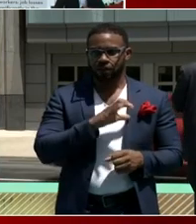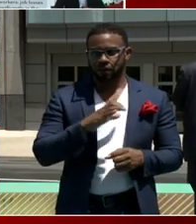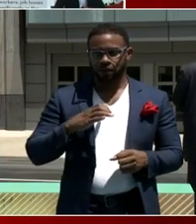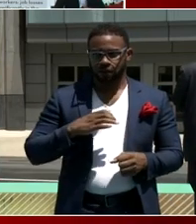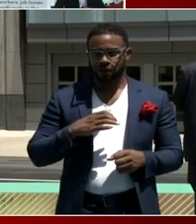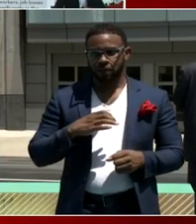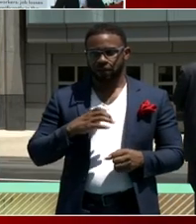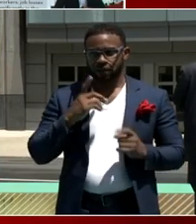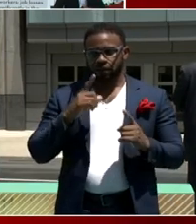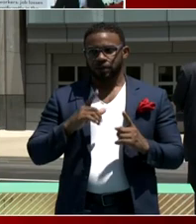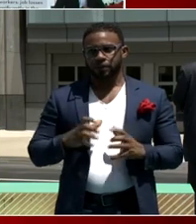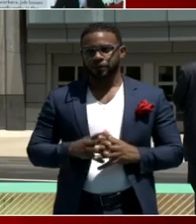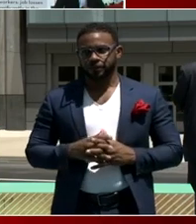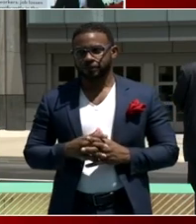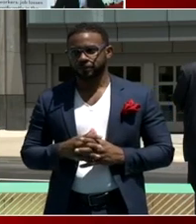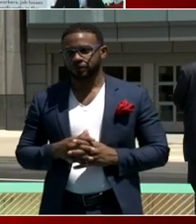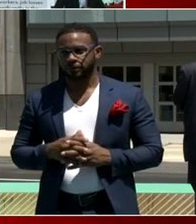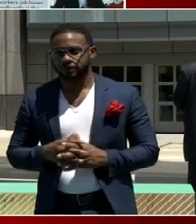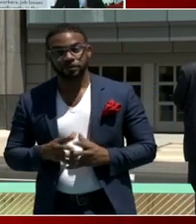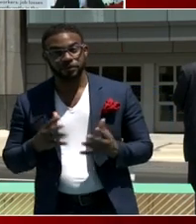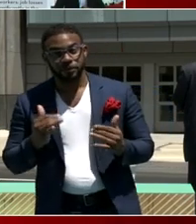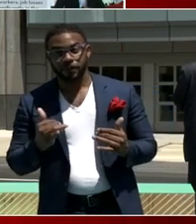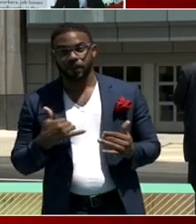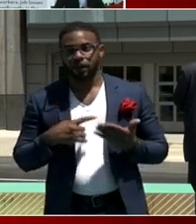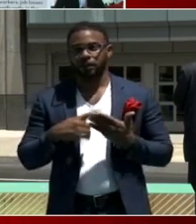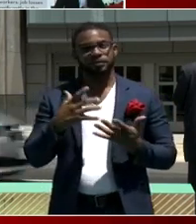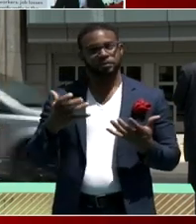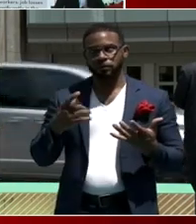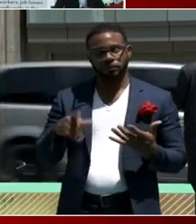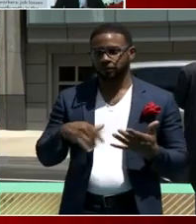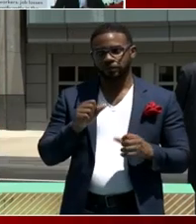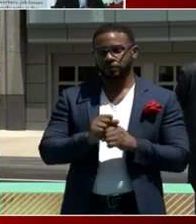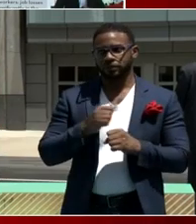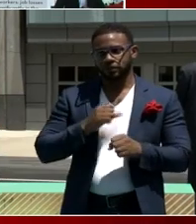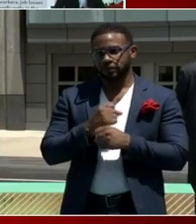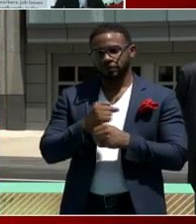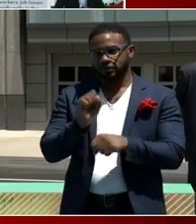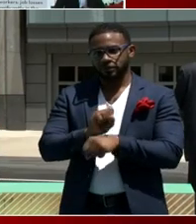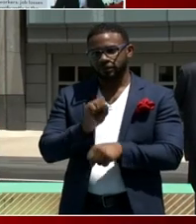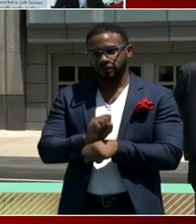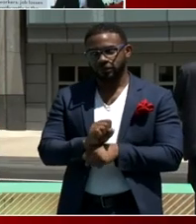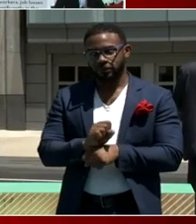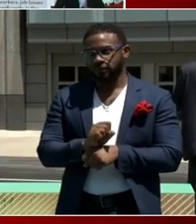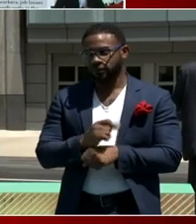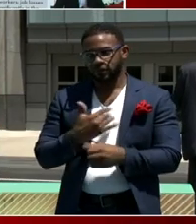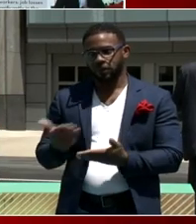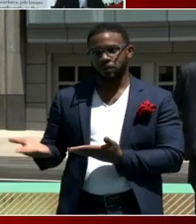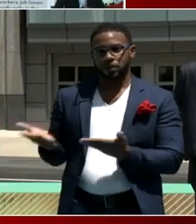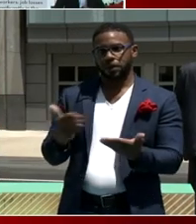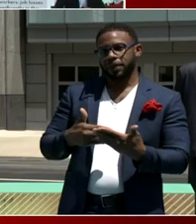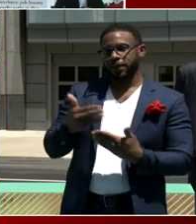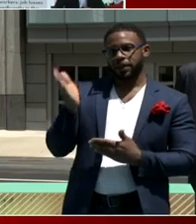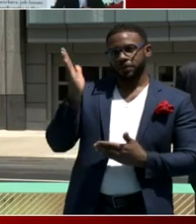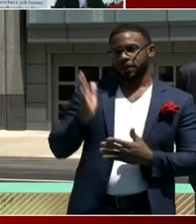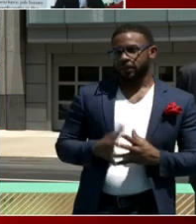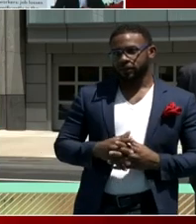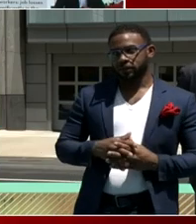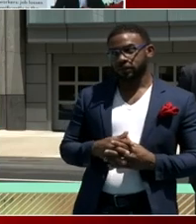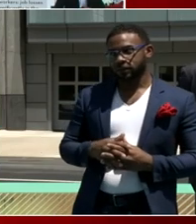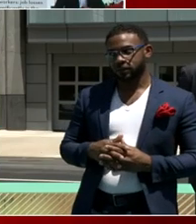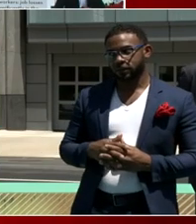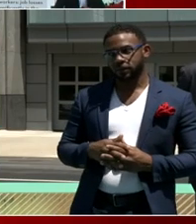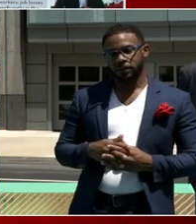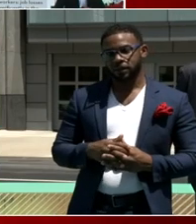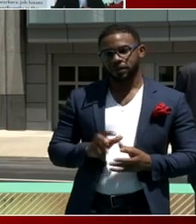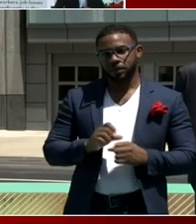it that way as well. So with that, I talked a lot about how we create jobs, and I want to bring up our next speaker, who